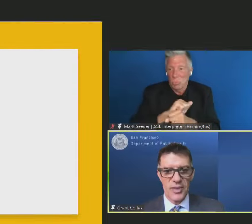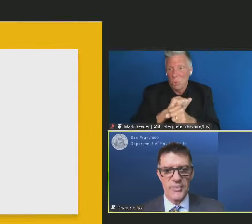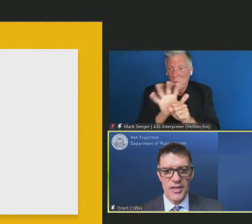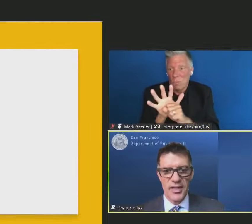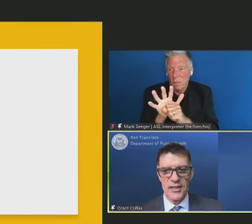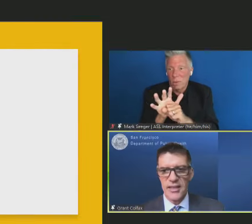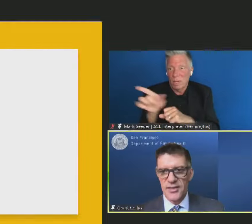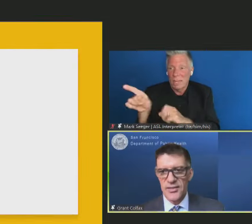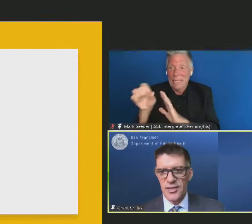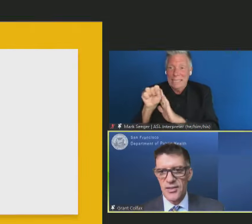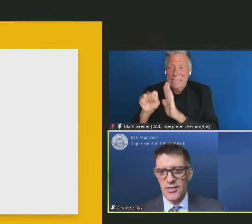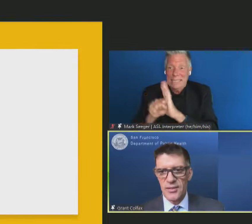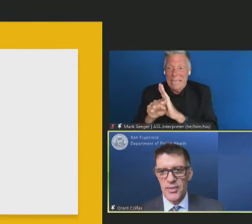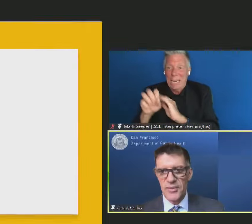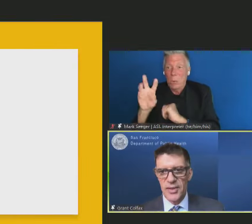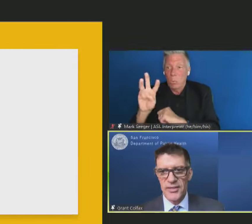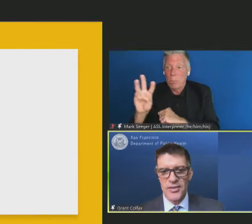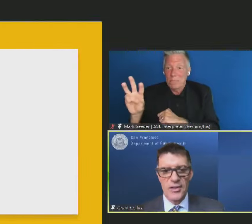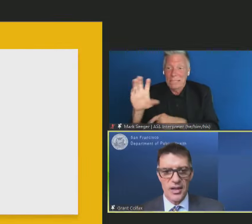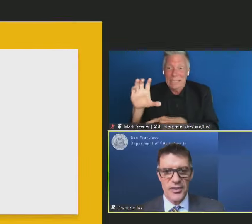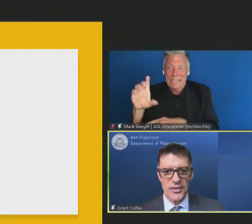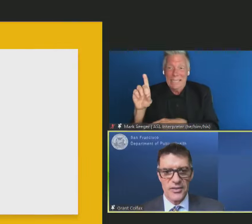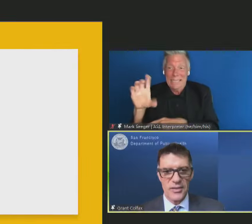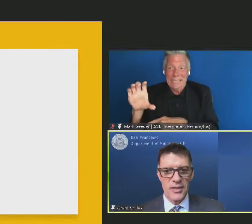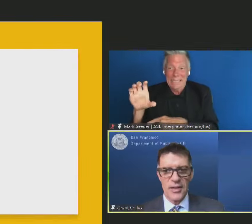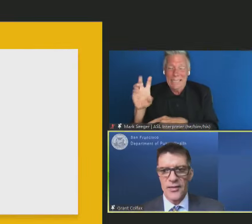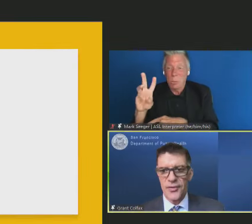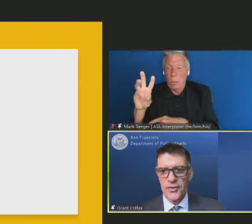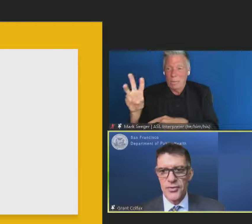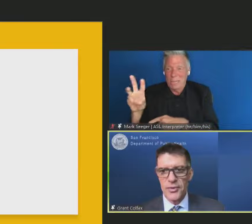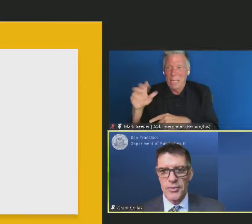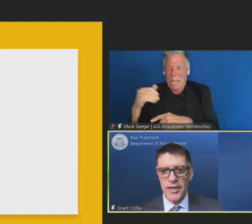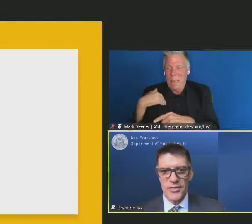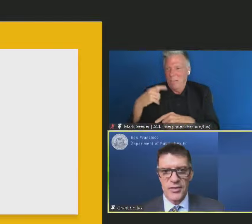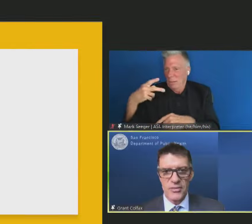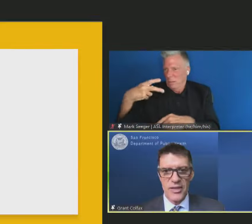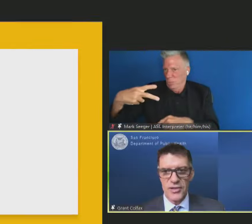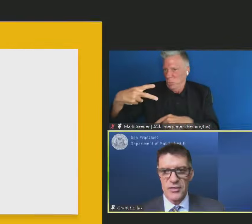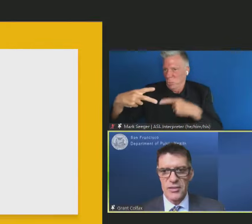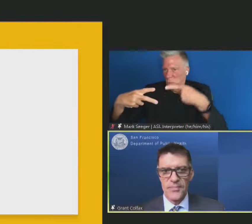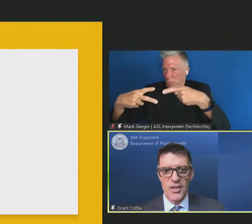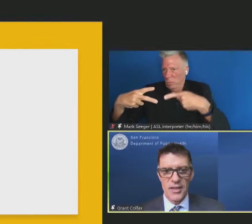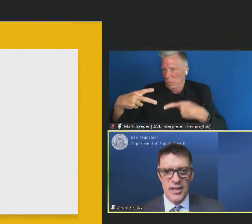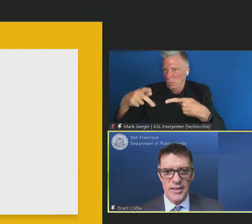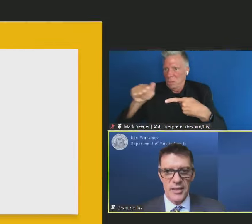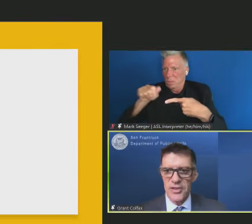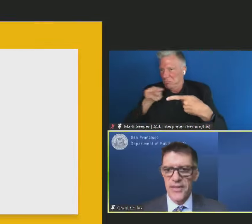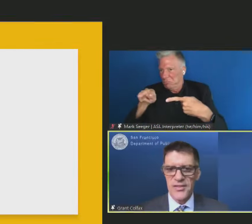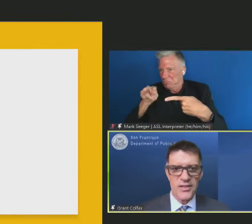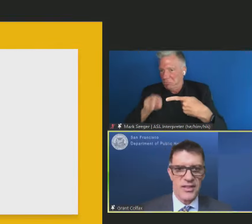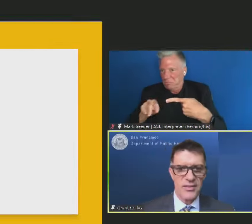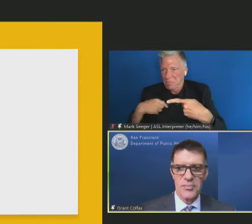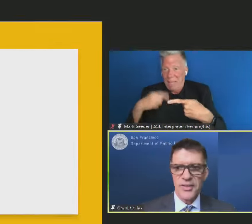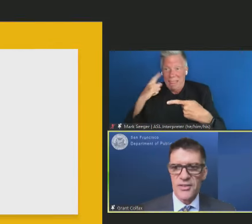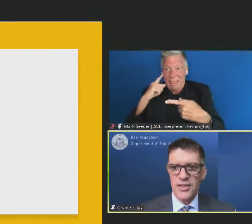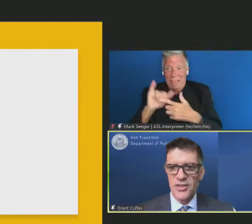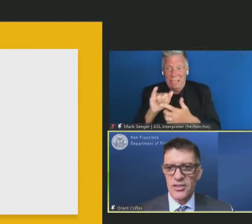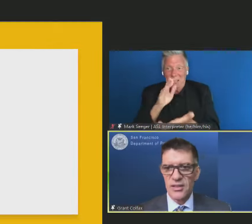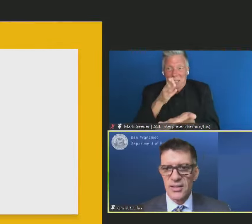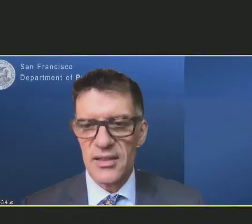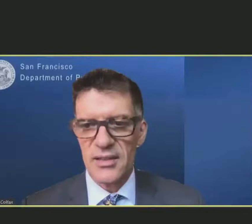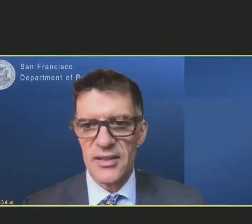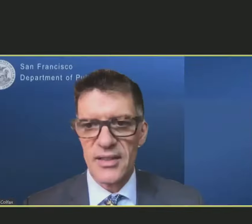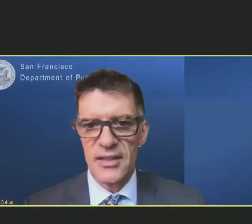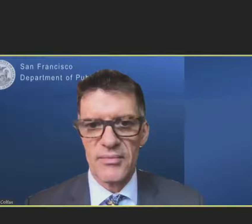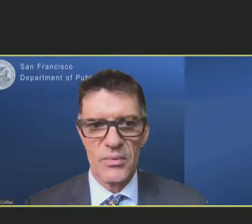state website and the CDC websites are here for you to browse at your leisure. And I believe that's the end of the